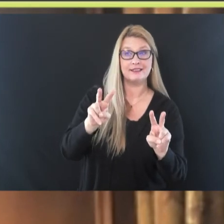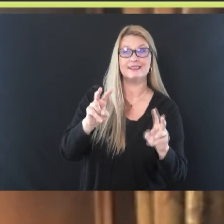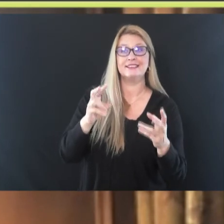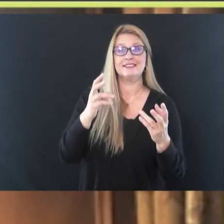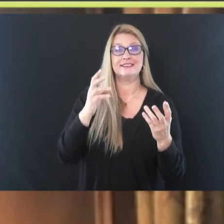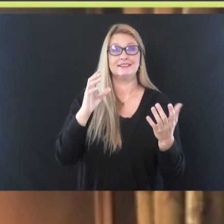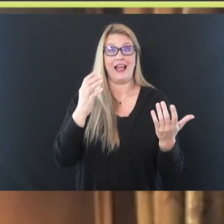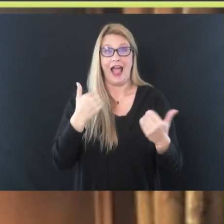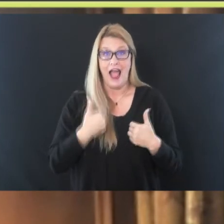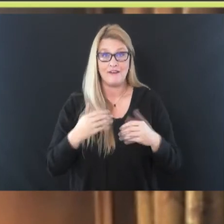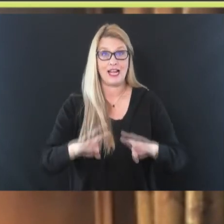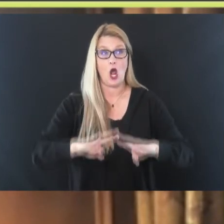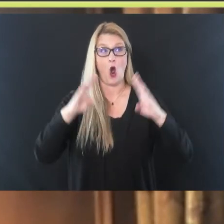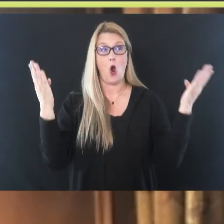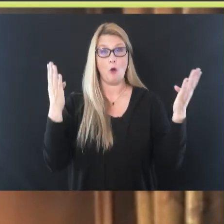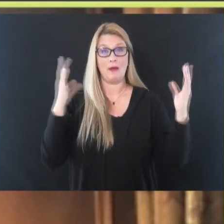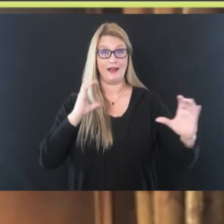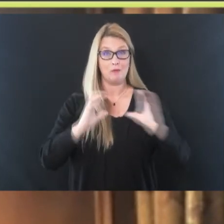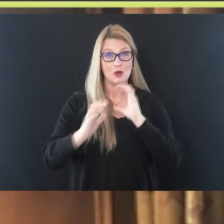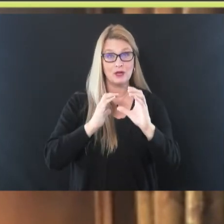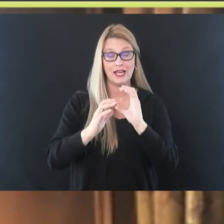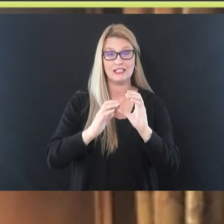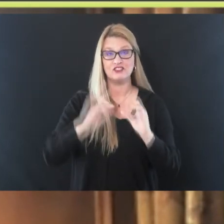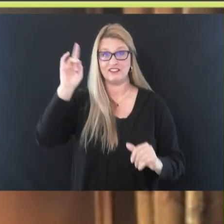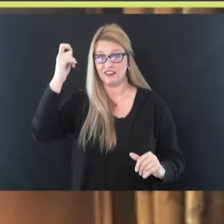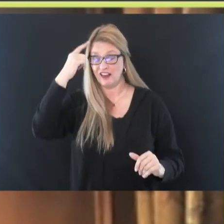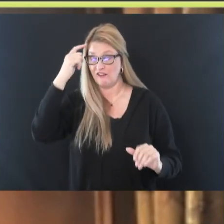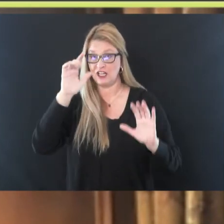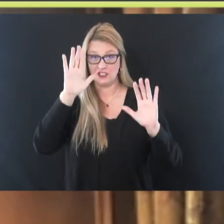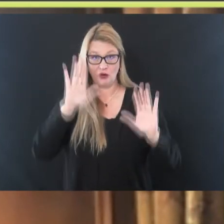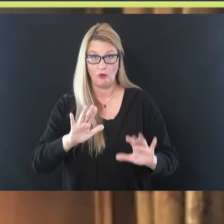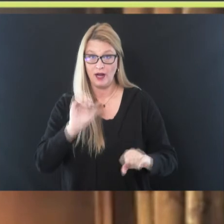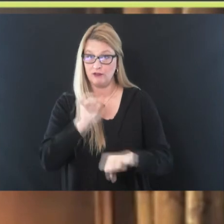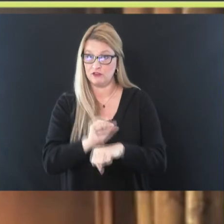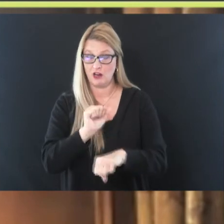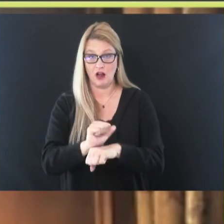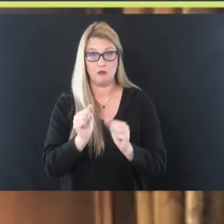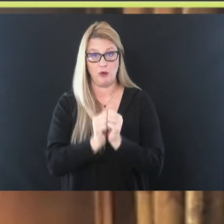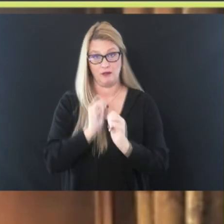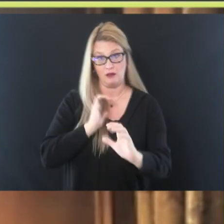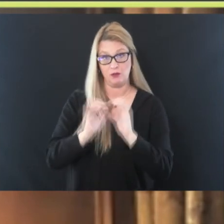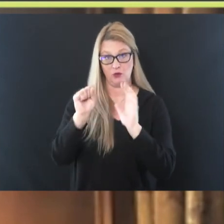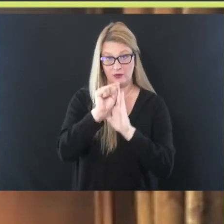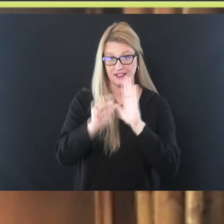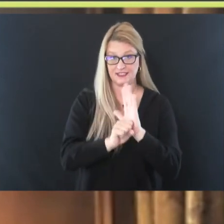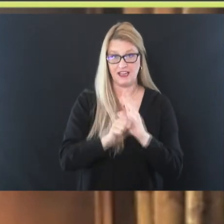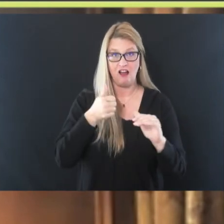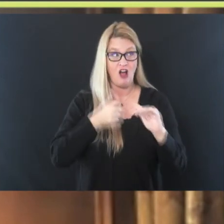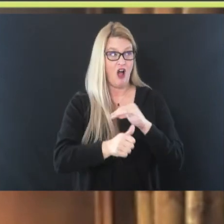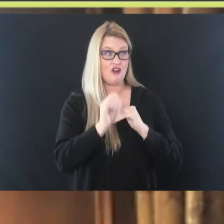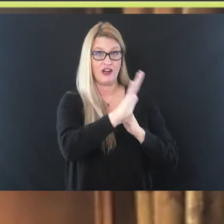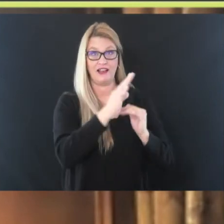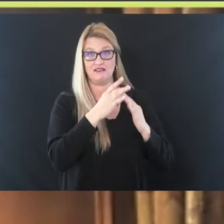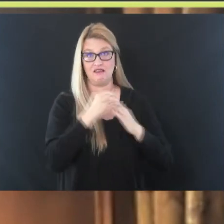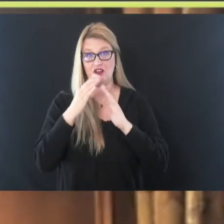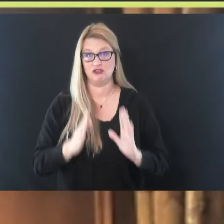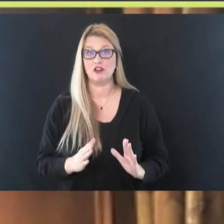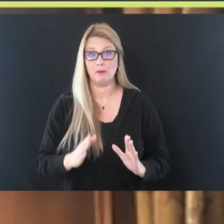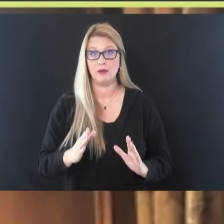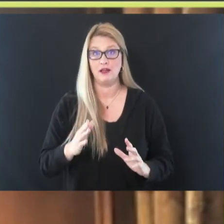communication. And, the governor does a great job in communicating with the state. And under his direction, we've started under